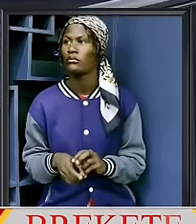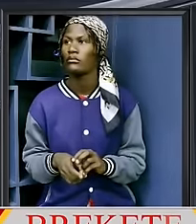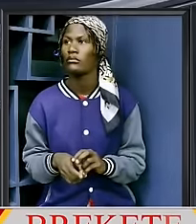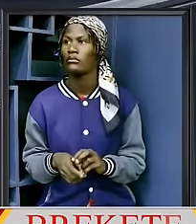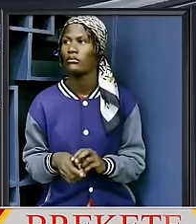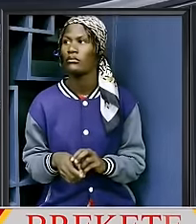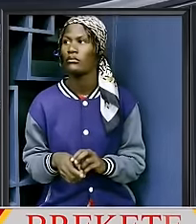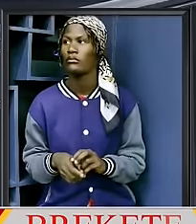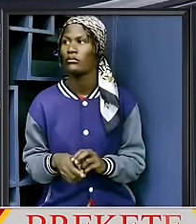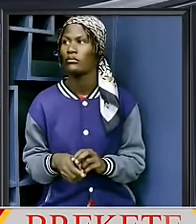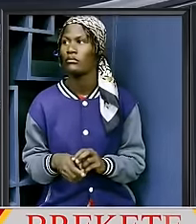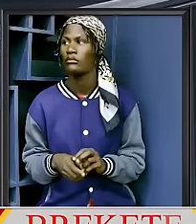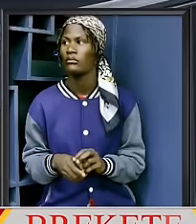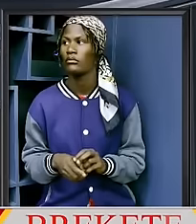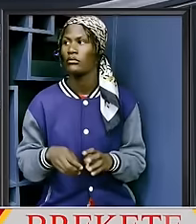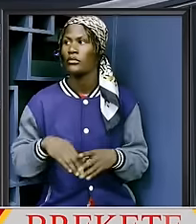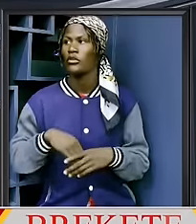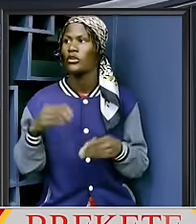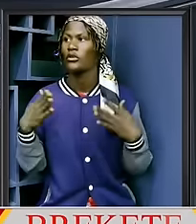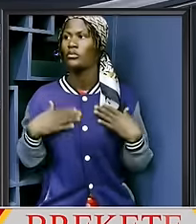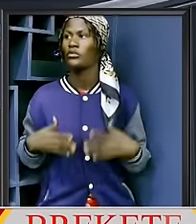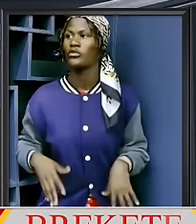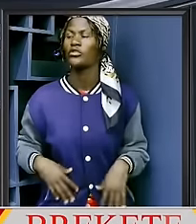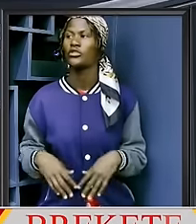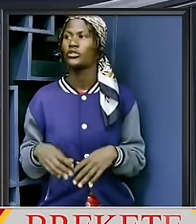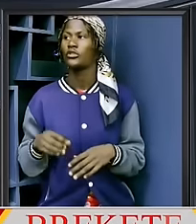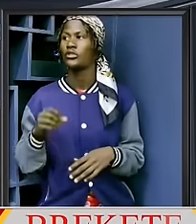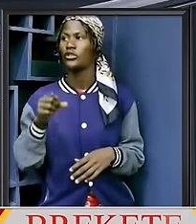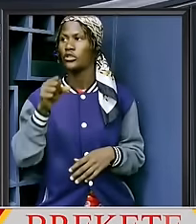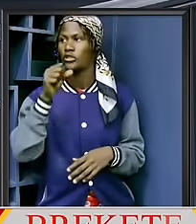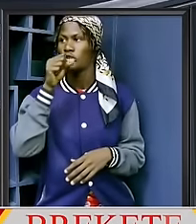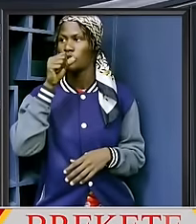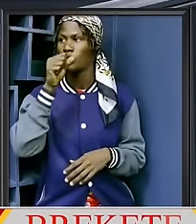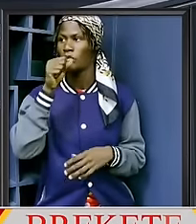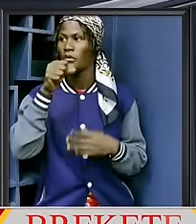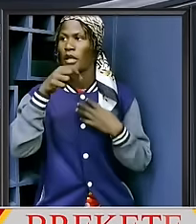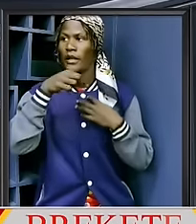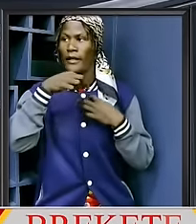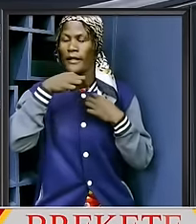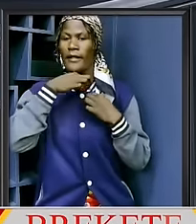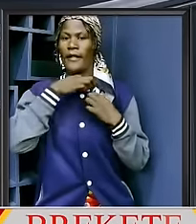Somebody should mic her immediately. Is the mic on?